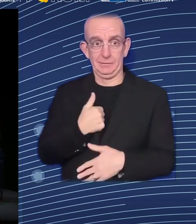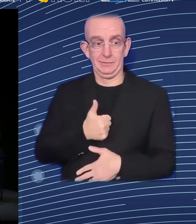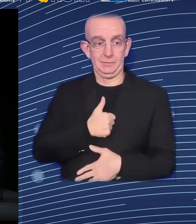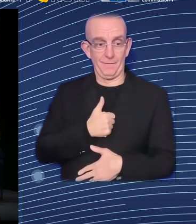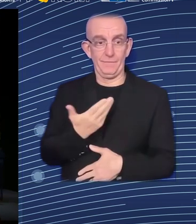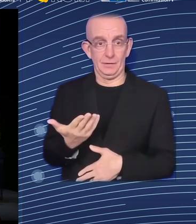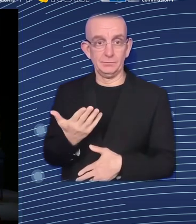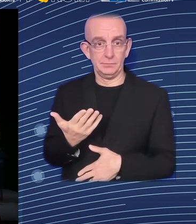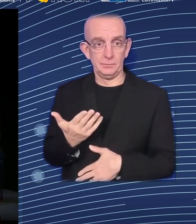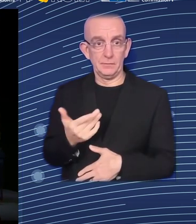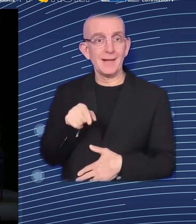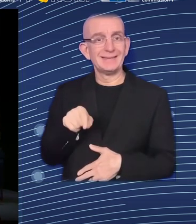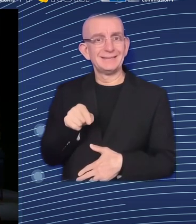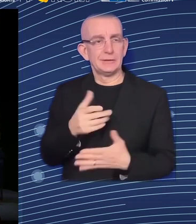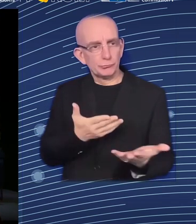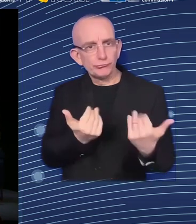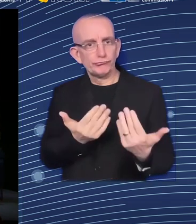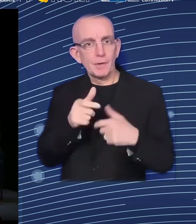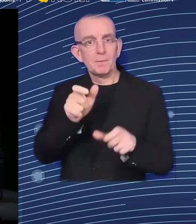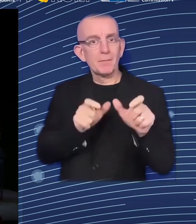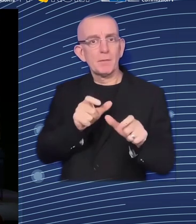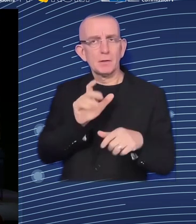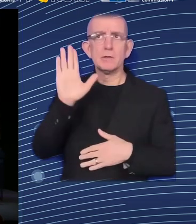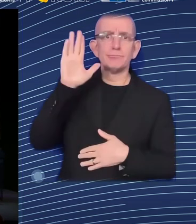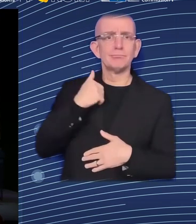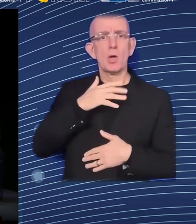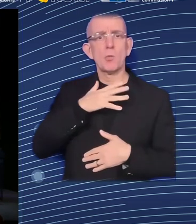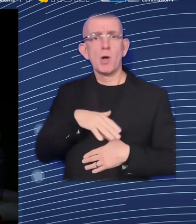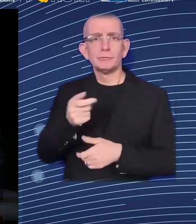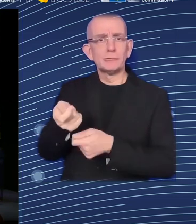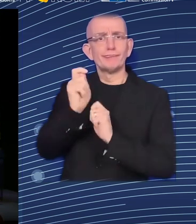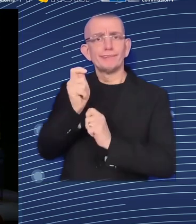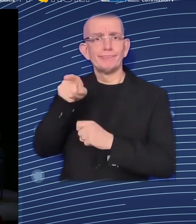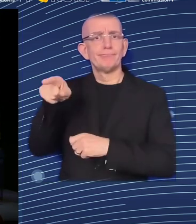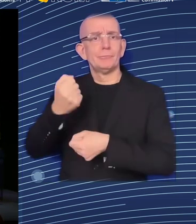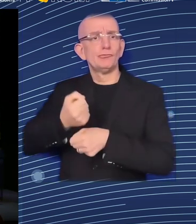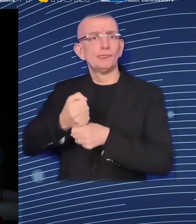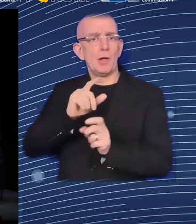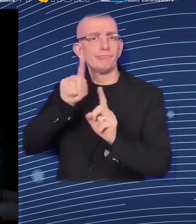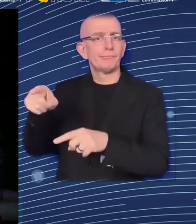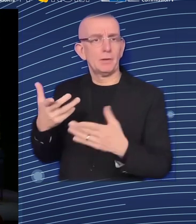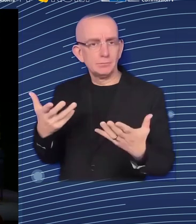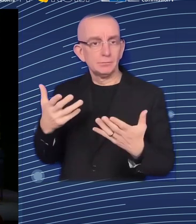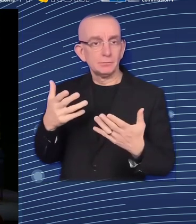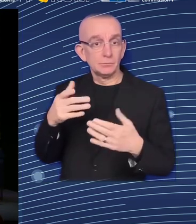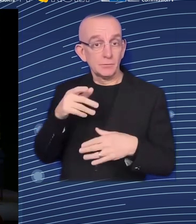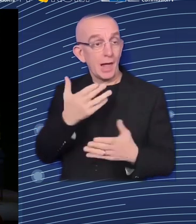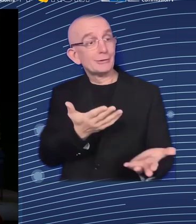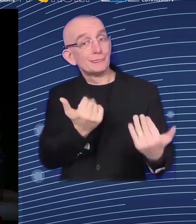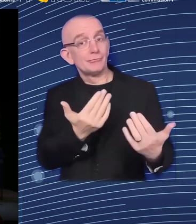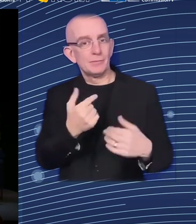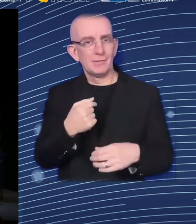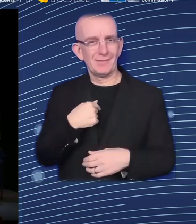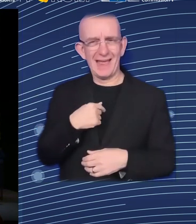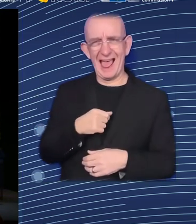meet either. I think it results from the stereotypes, the fact that women are sometimes unconsciously